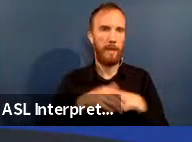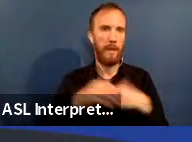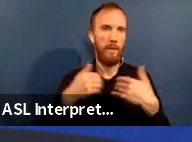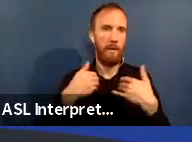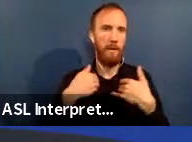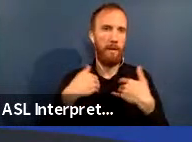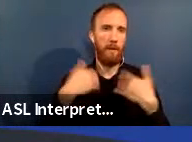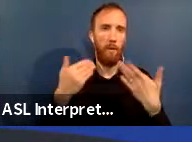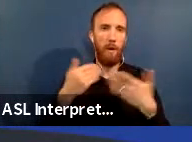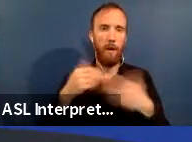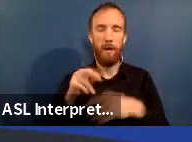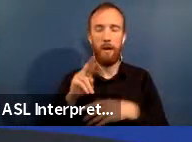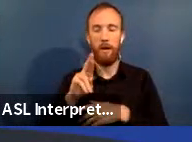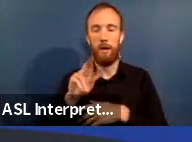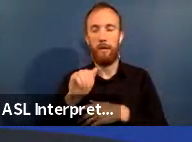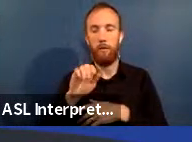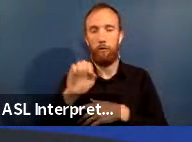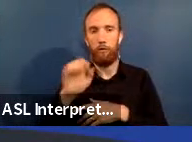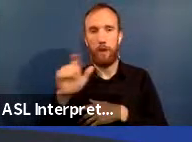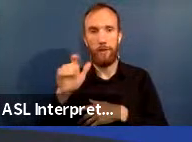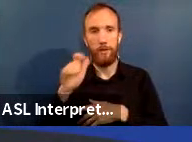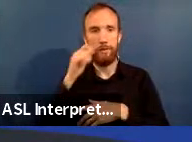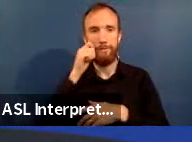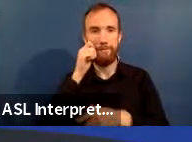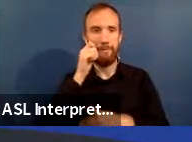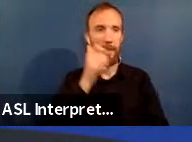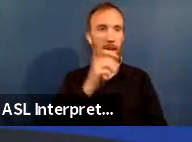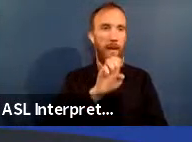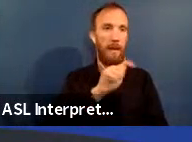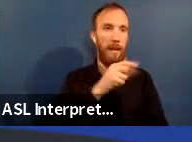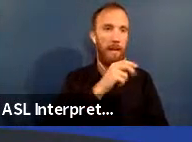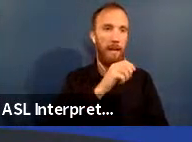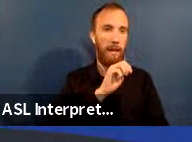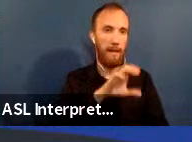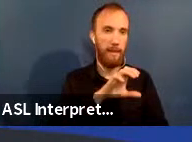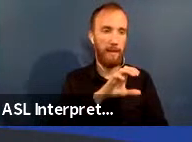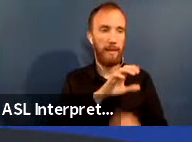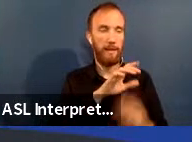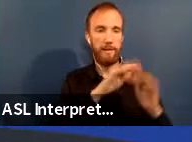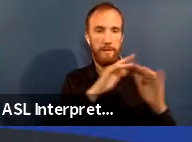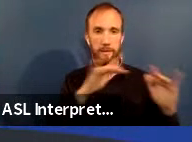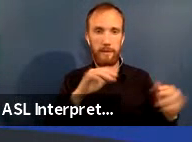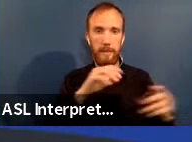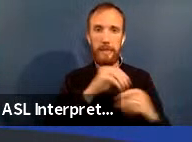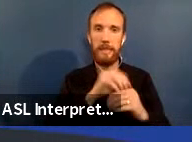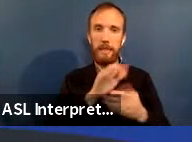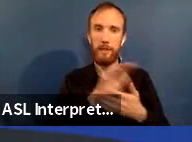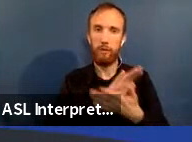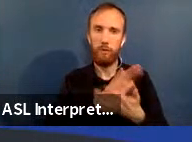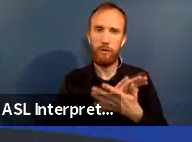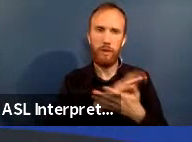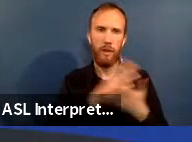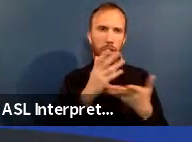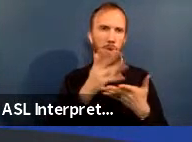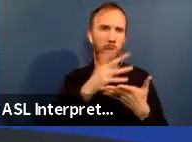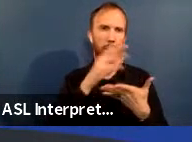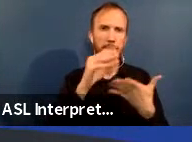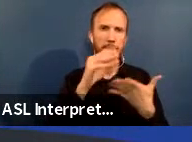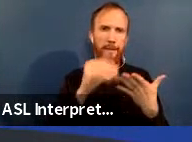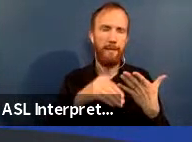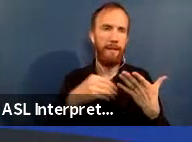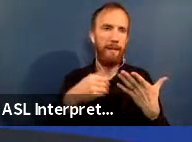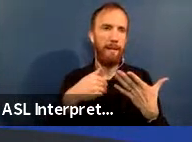the racial and ethnic composition of our schools, what percent of our students are experiencing